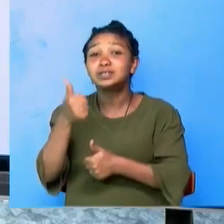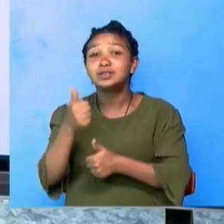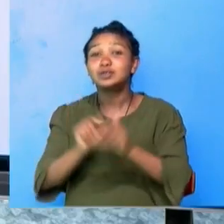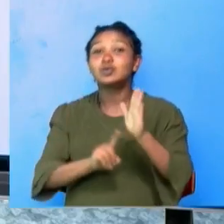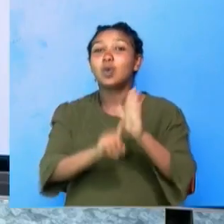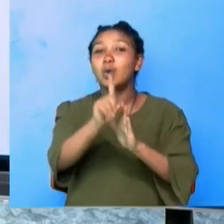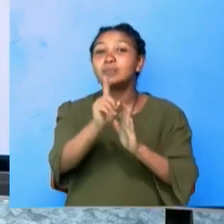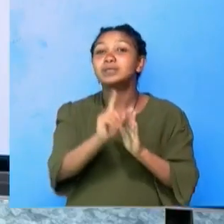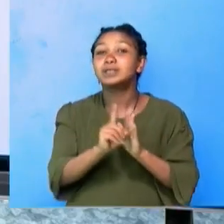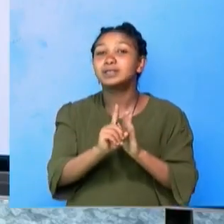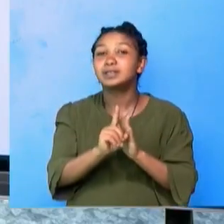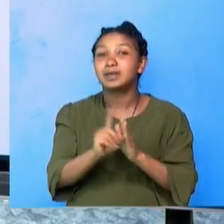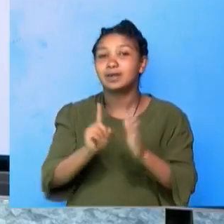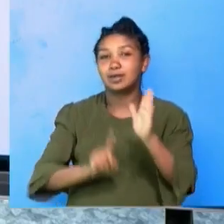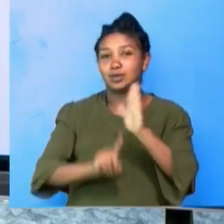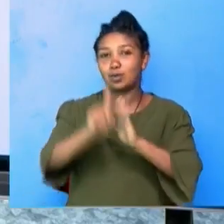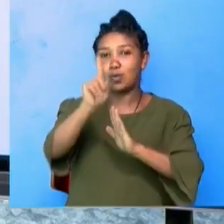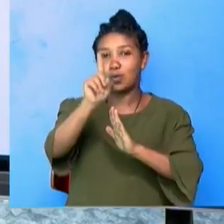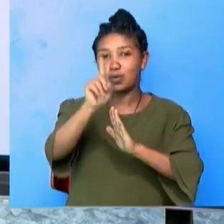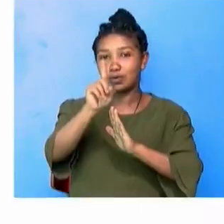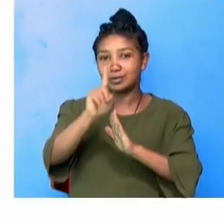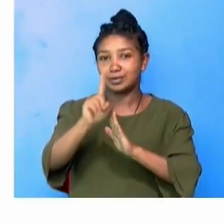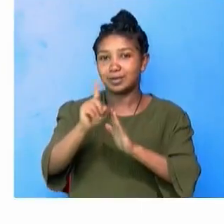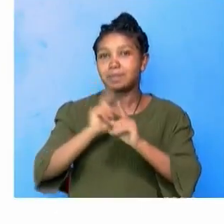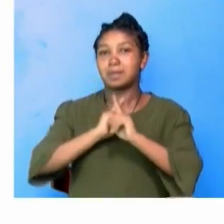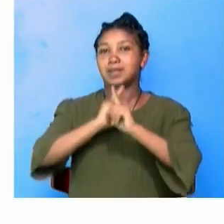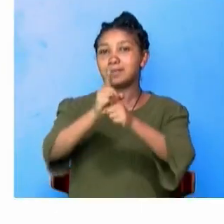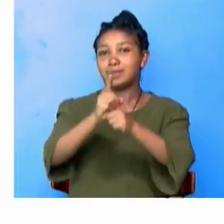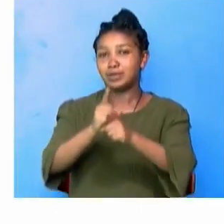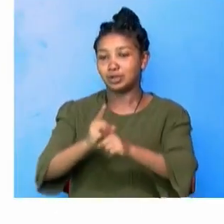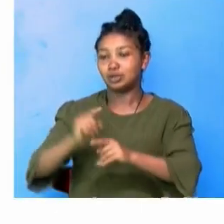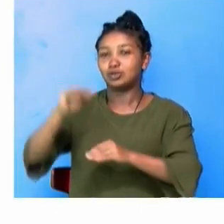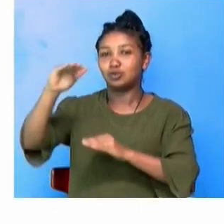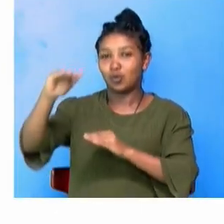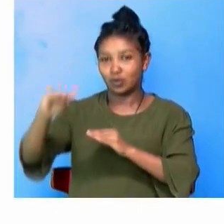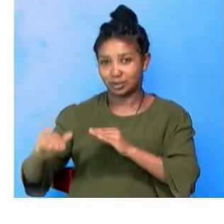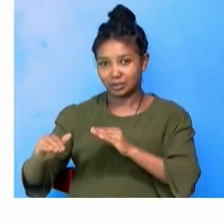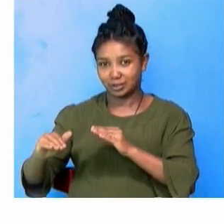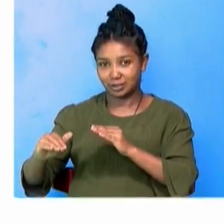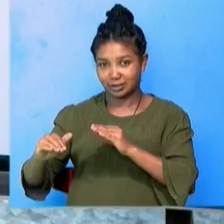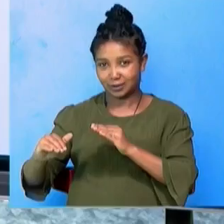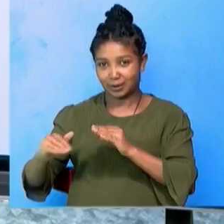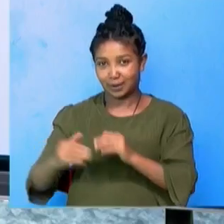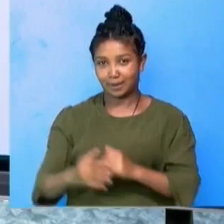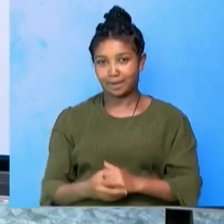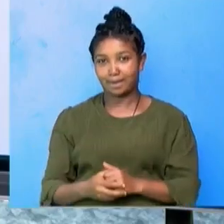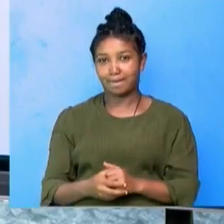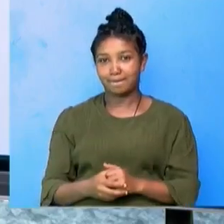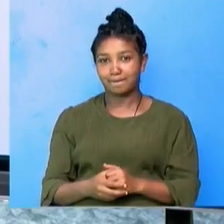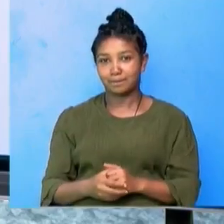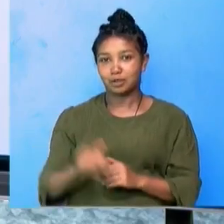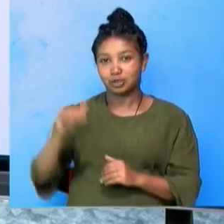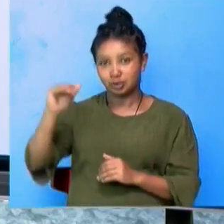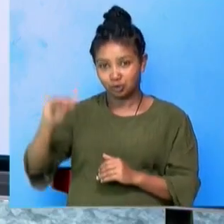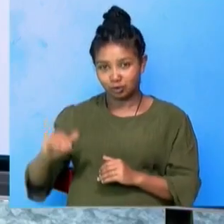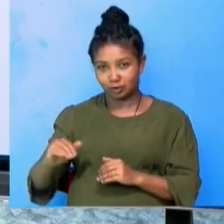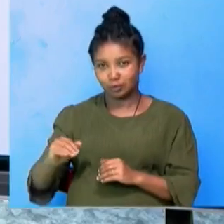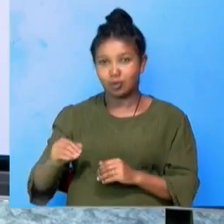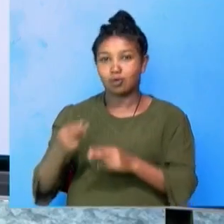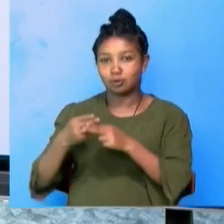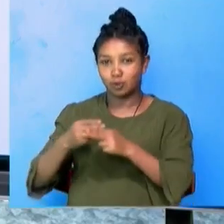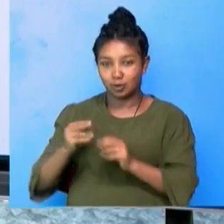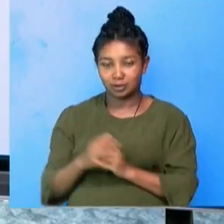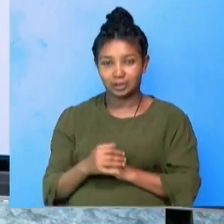tall. Here is tall. So let us say if, short. Let us